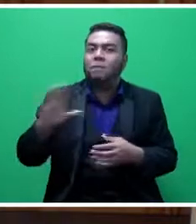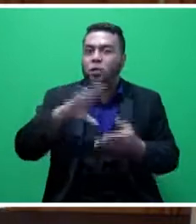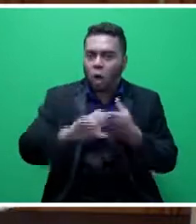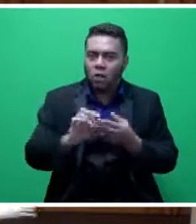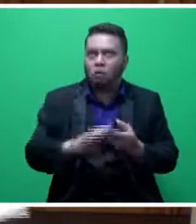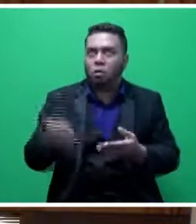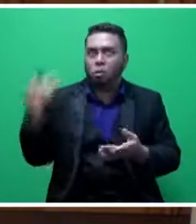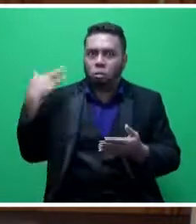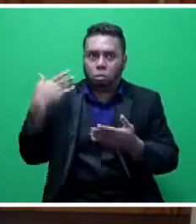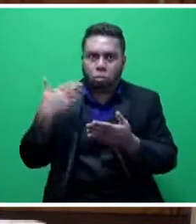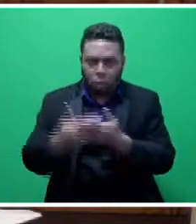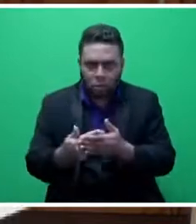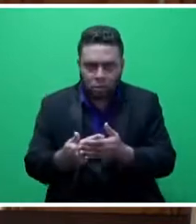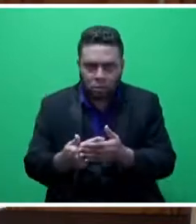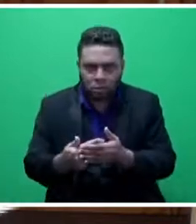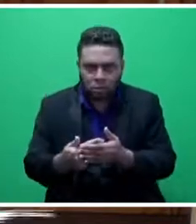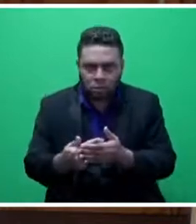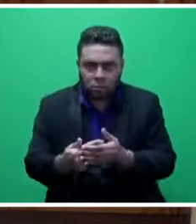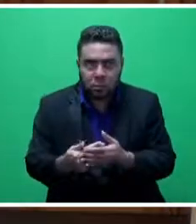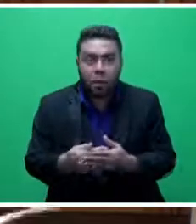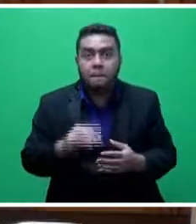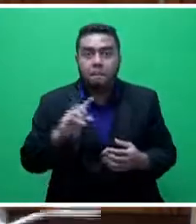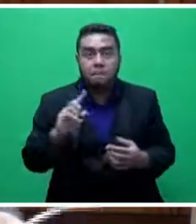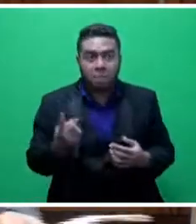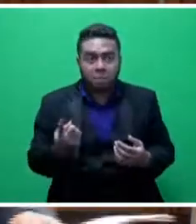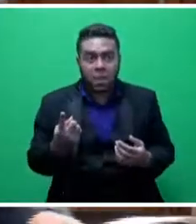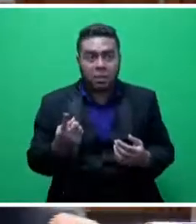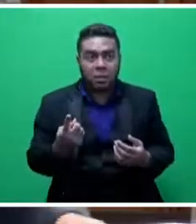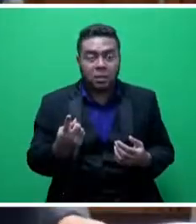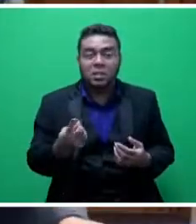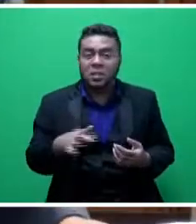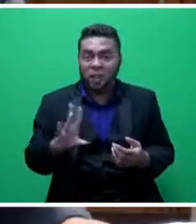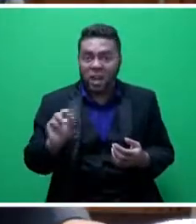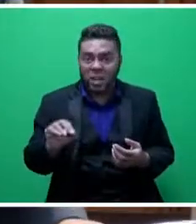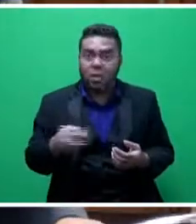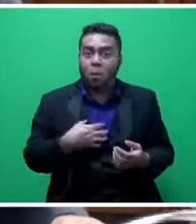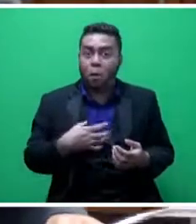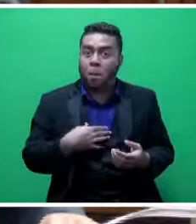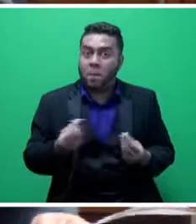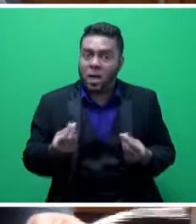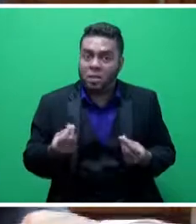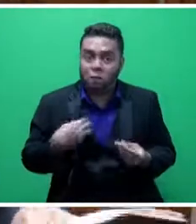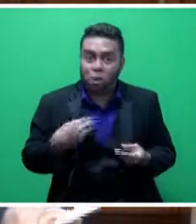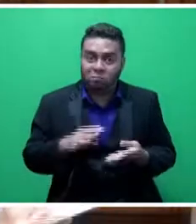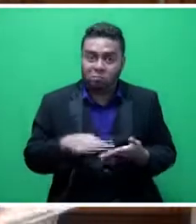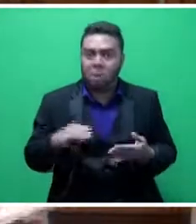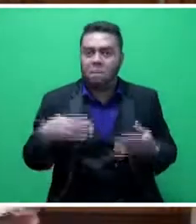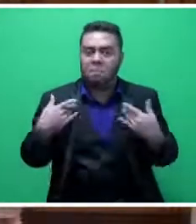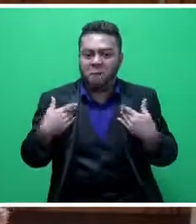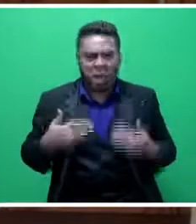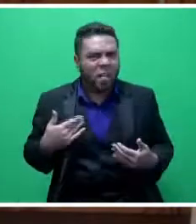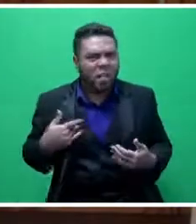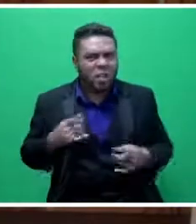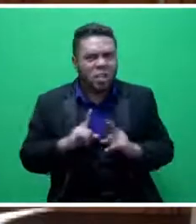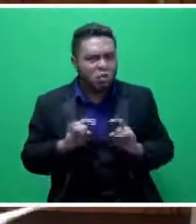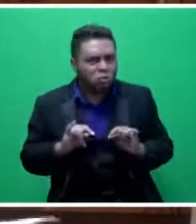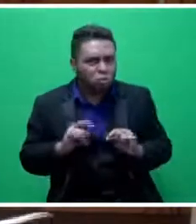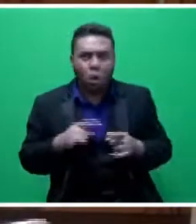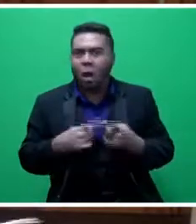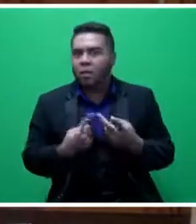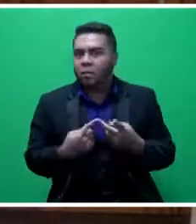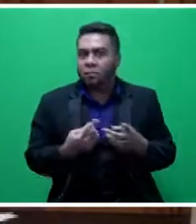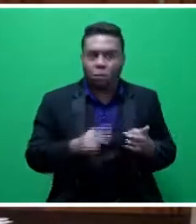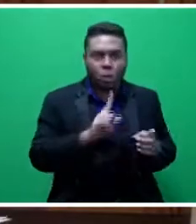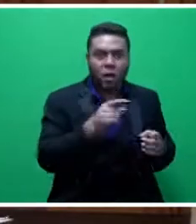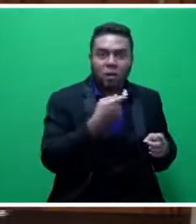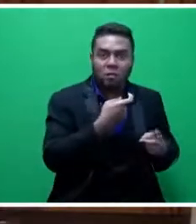rest of my life. But if I need to take out more money for medical expenses or whatever to withdraw the balance of my 100K savings,